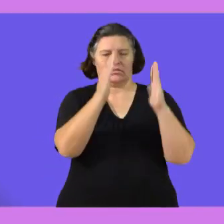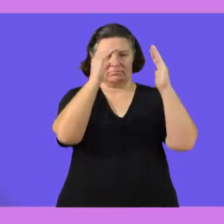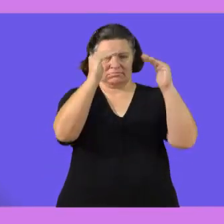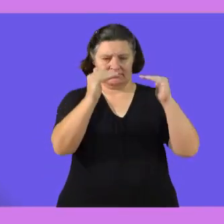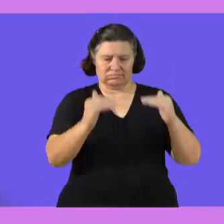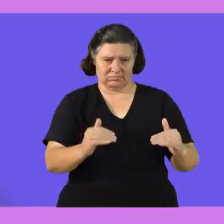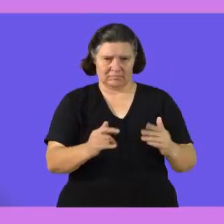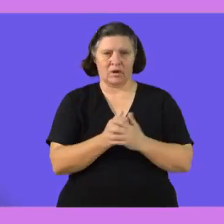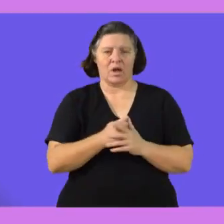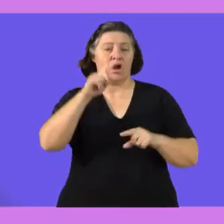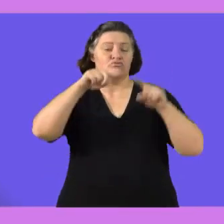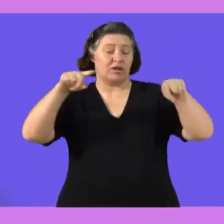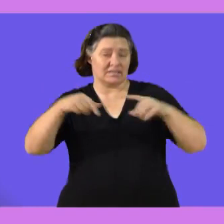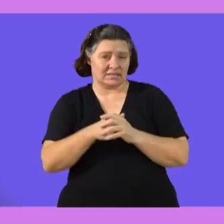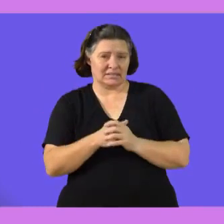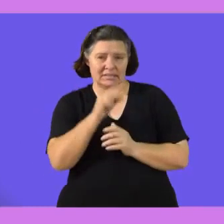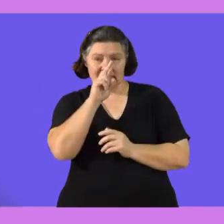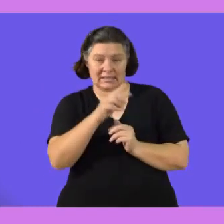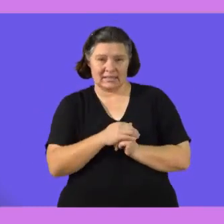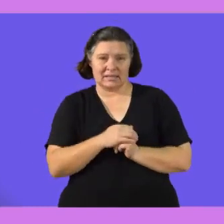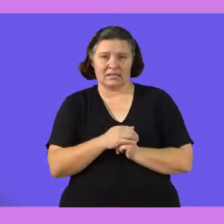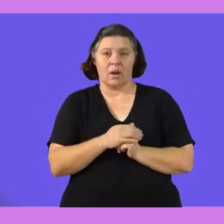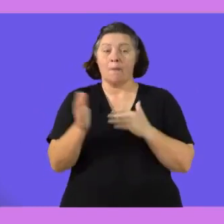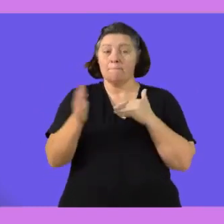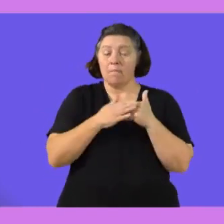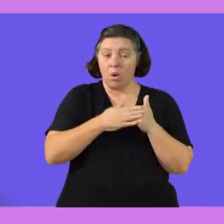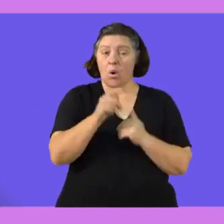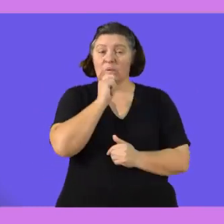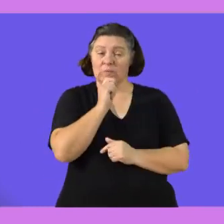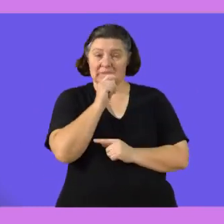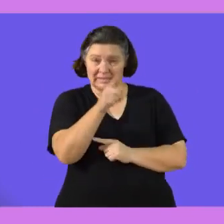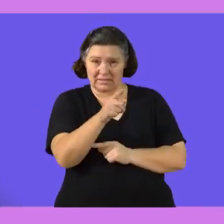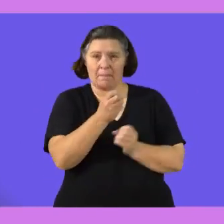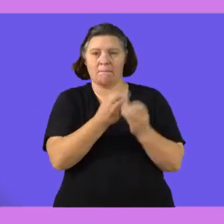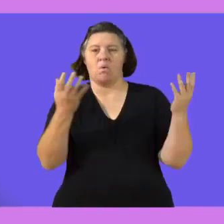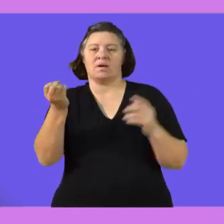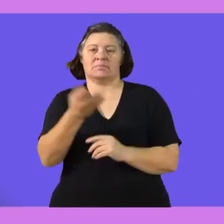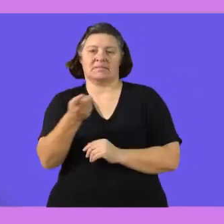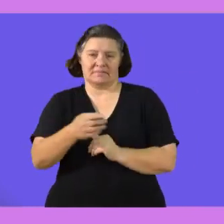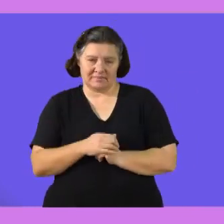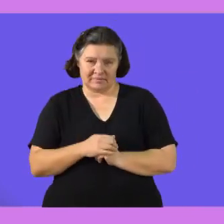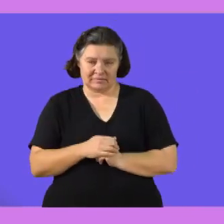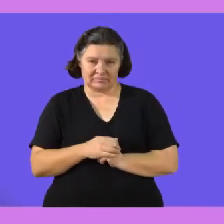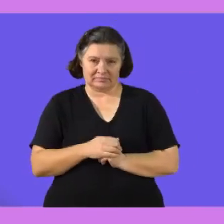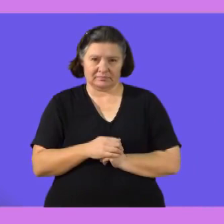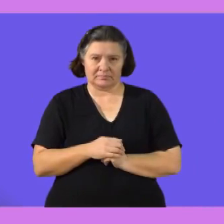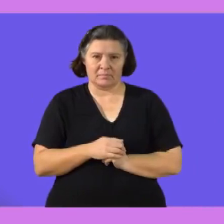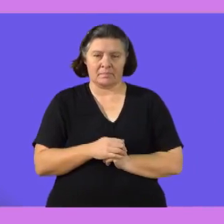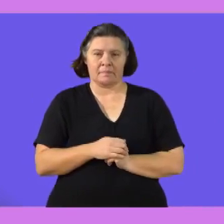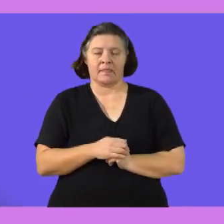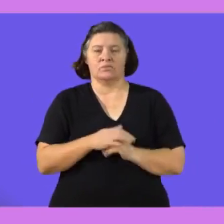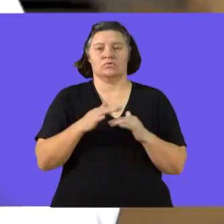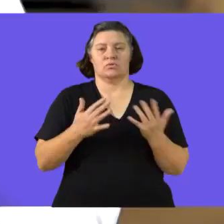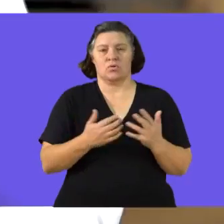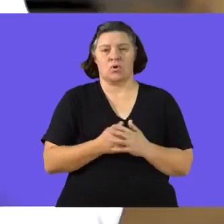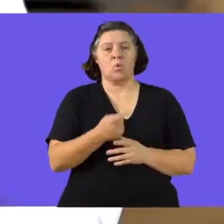what happens here with the rate? As you can see, the more kilowatt hours you use, the more expensive the rate becomes.